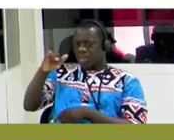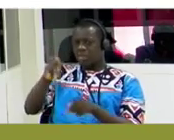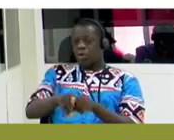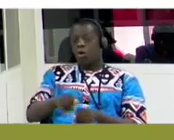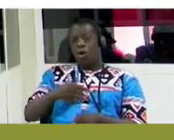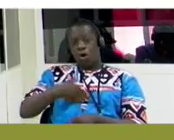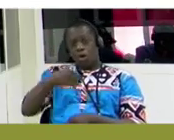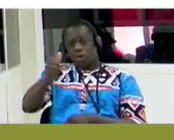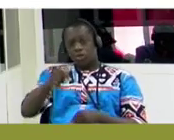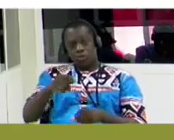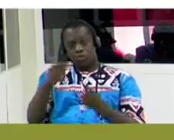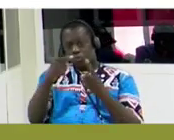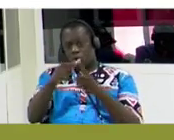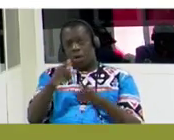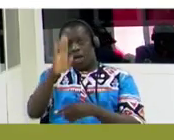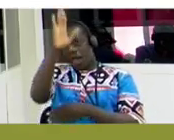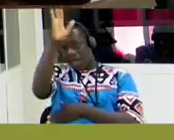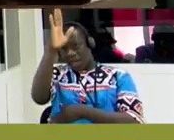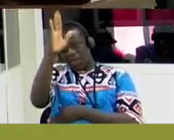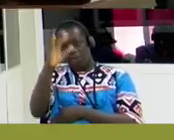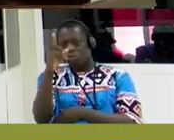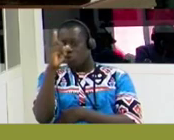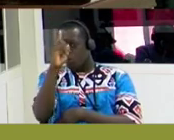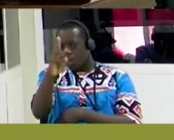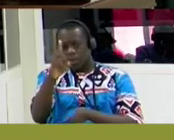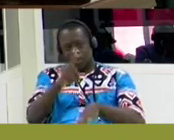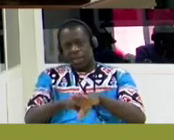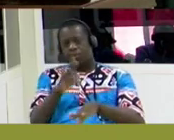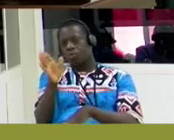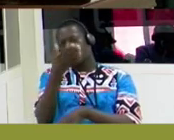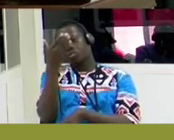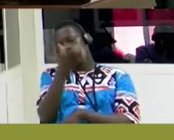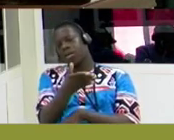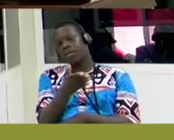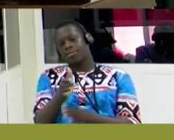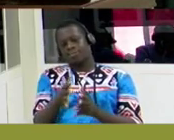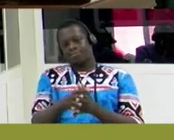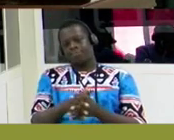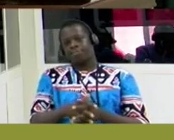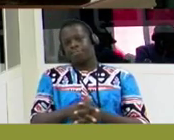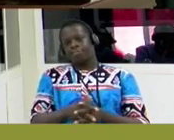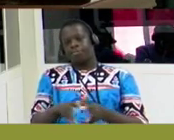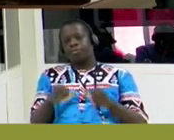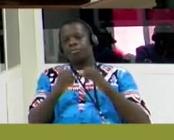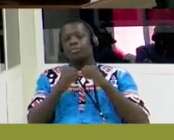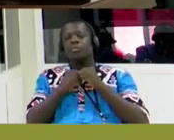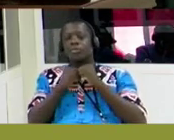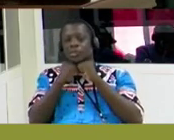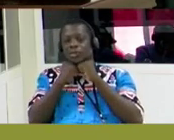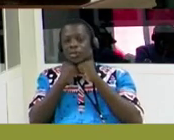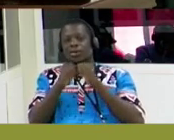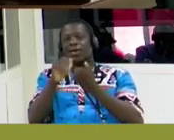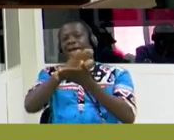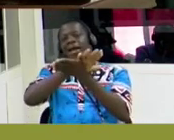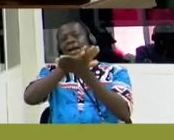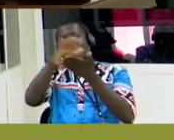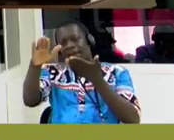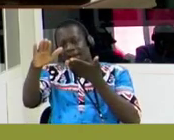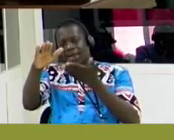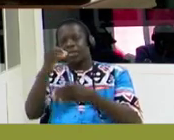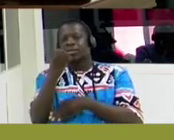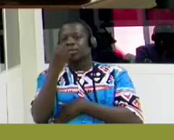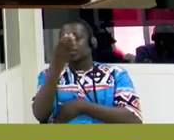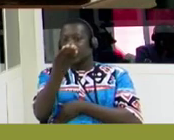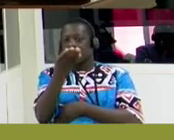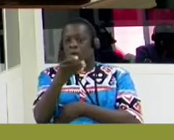only once. Sana clearly stated that in all those sessions in